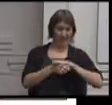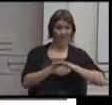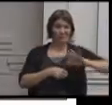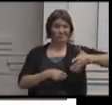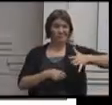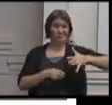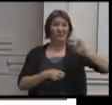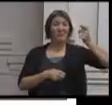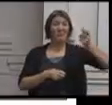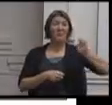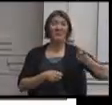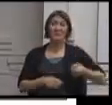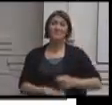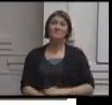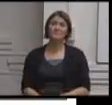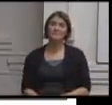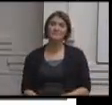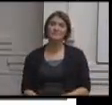well.